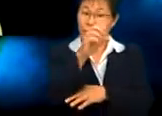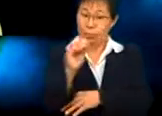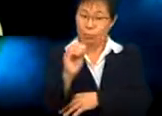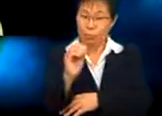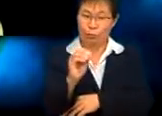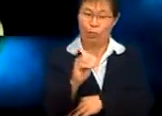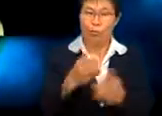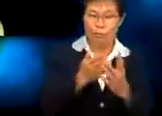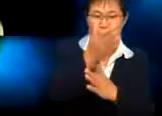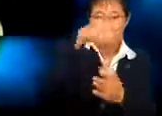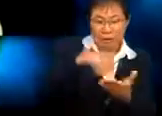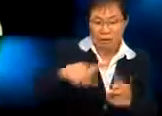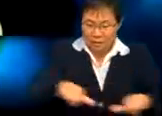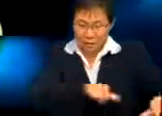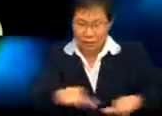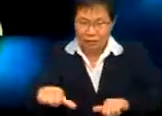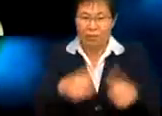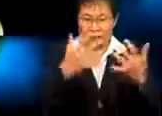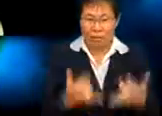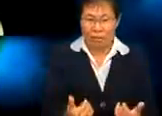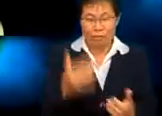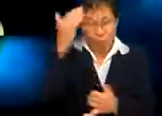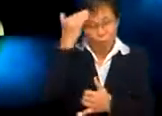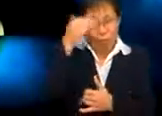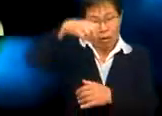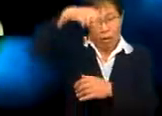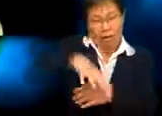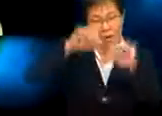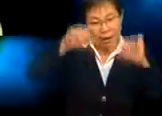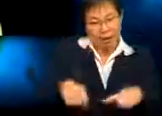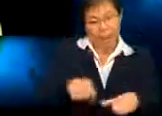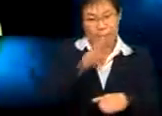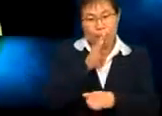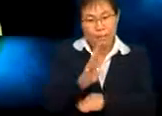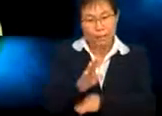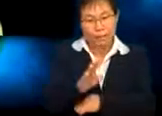So, through this activity, we now know that light can be